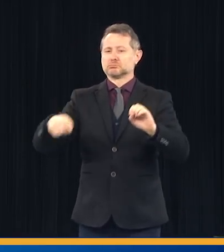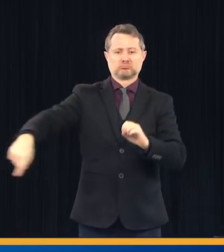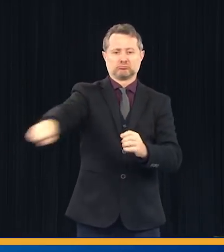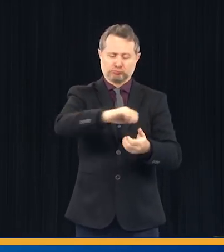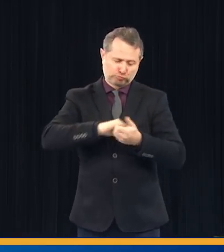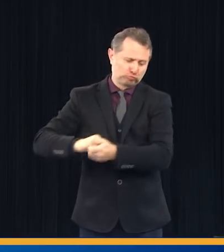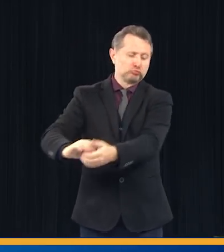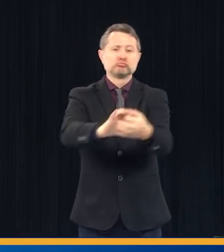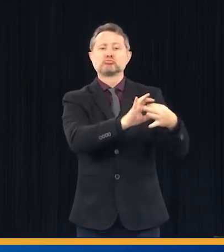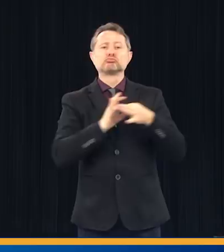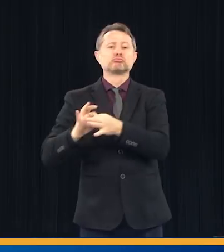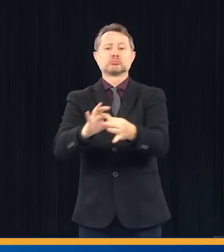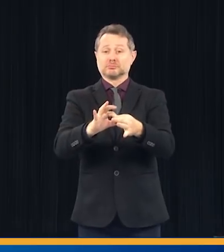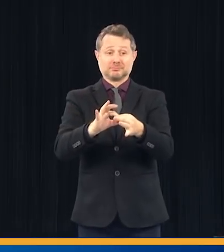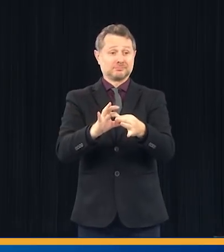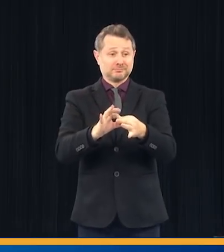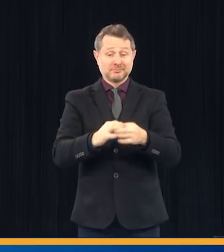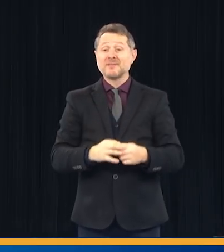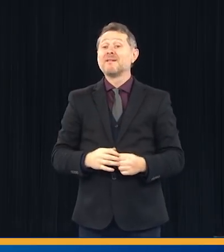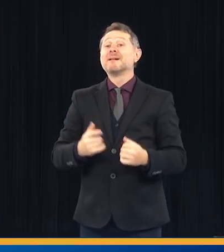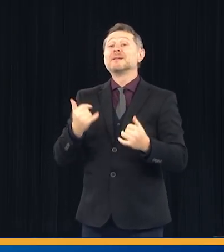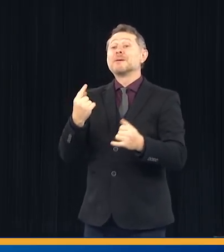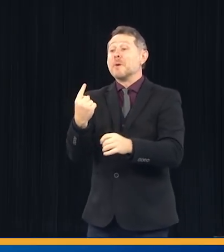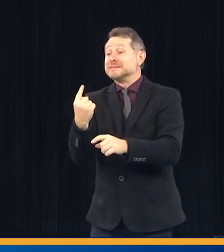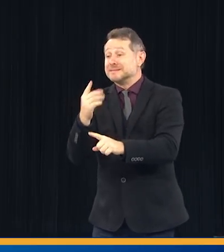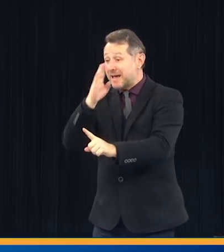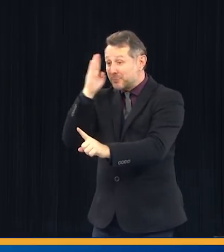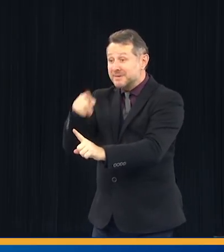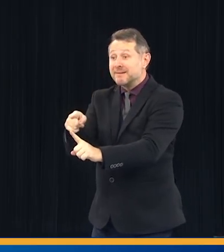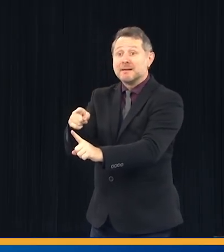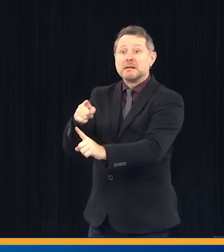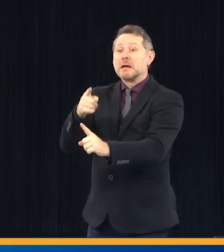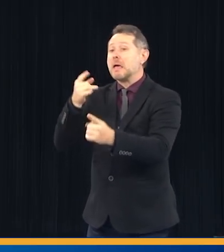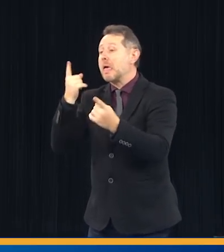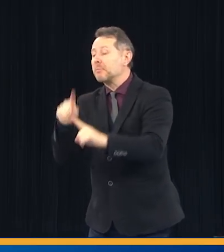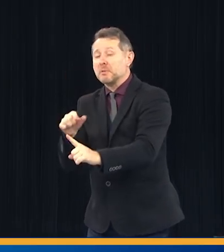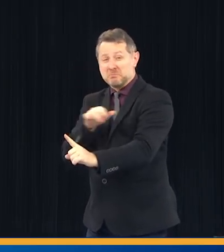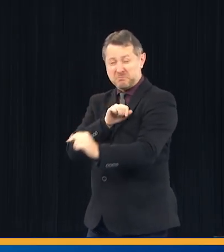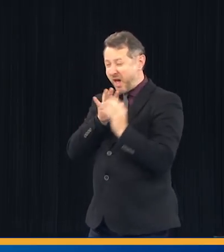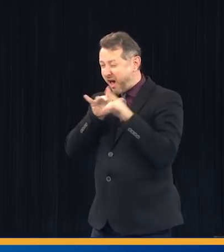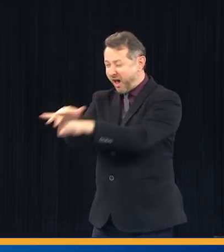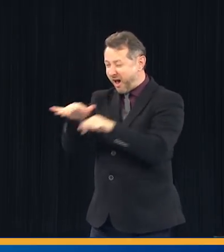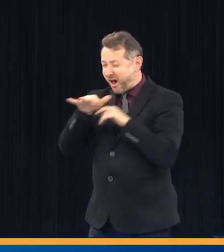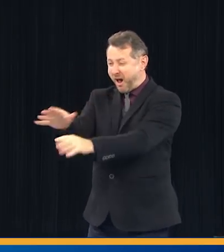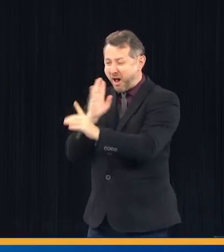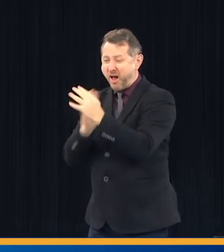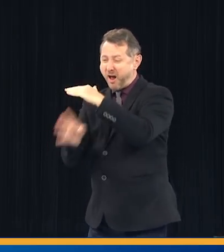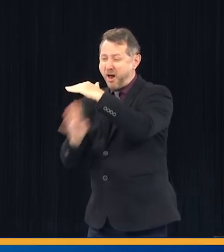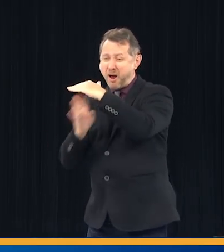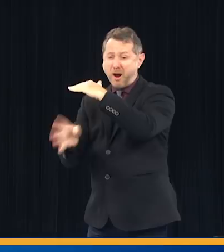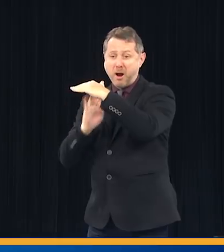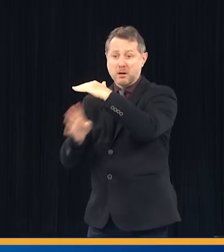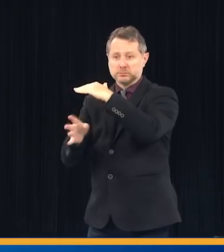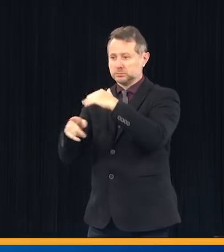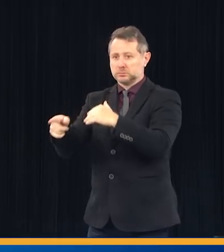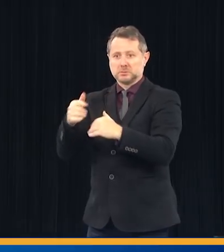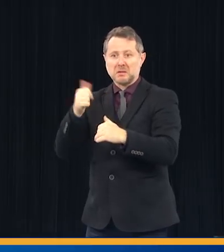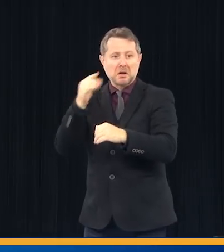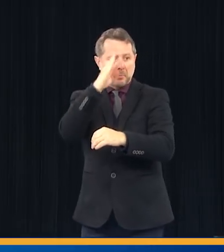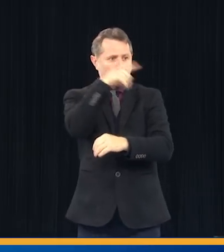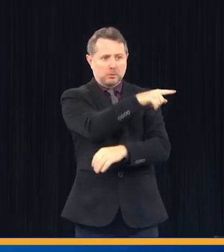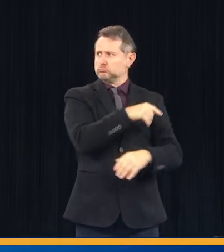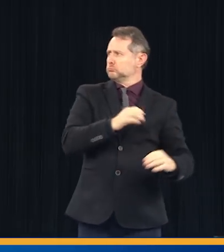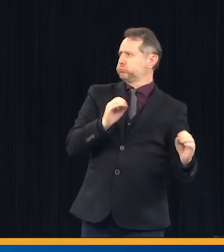is, you'll have hospitals getting overwhelmed because they'll happen to be in an area where there are not a lot of other hospitals,